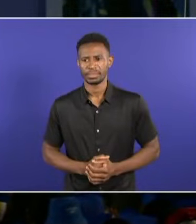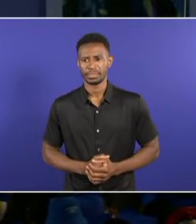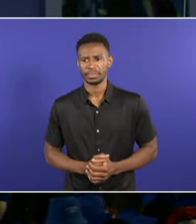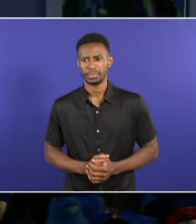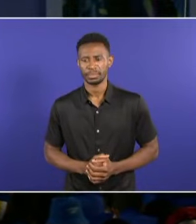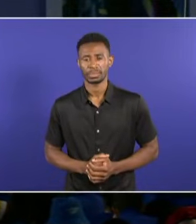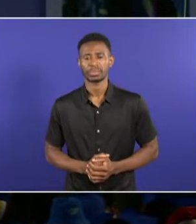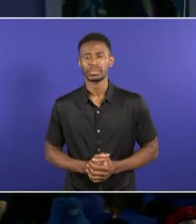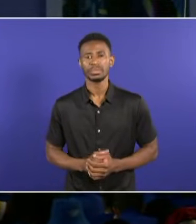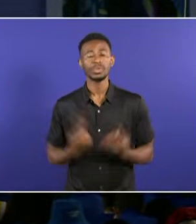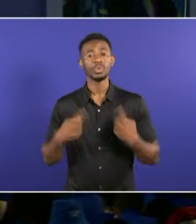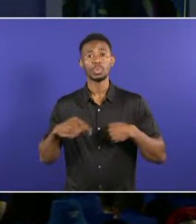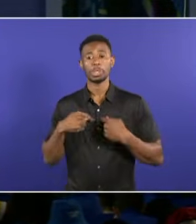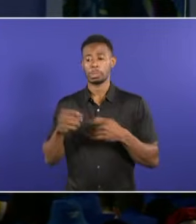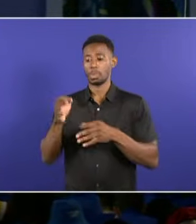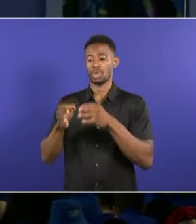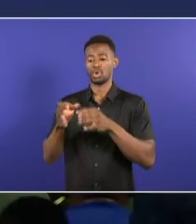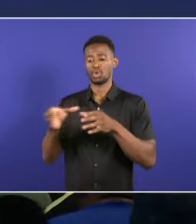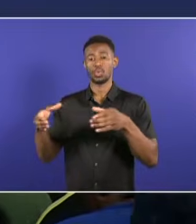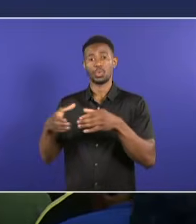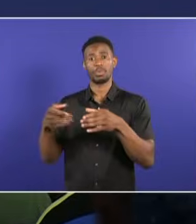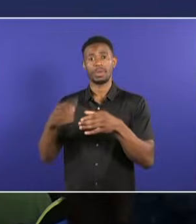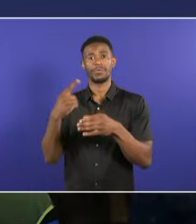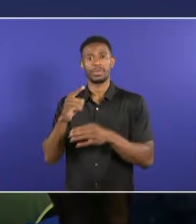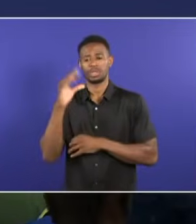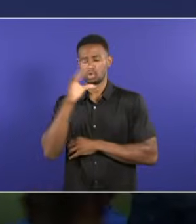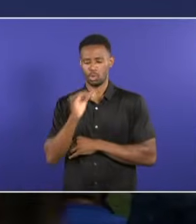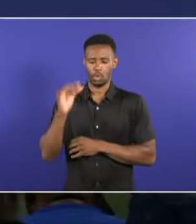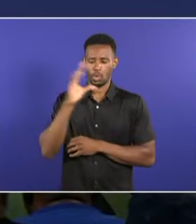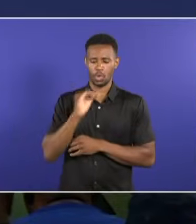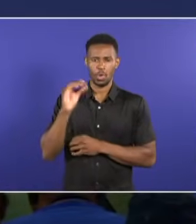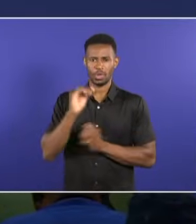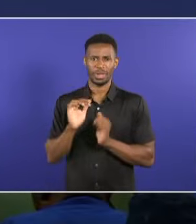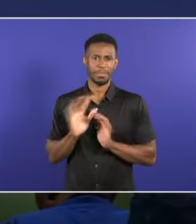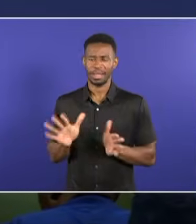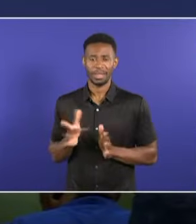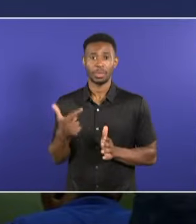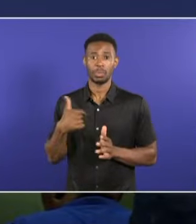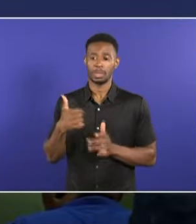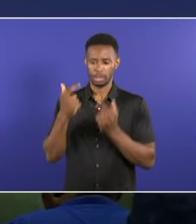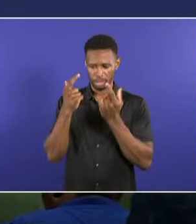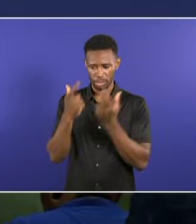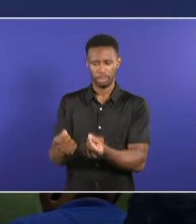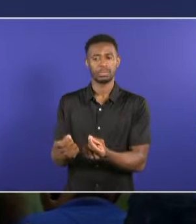We are not a party of talk. We are a party that gets things done.